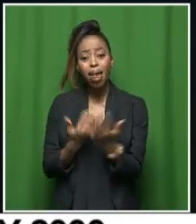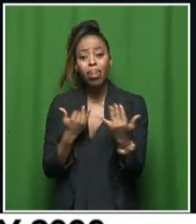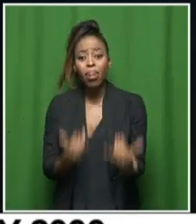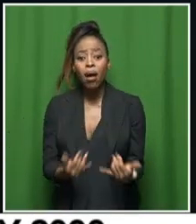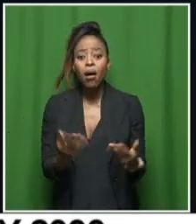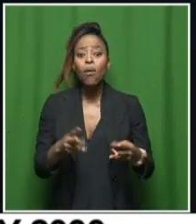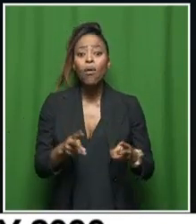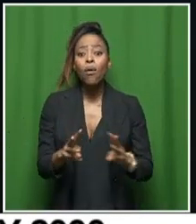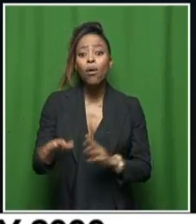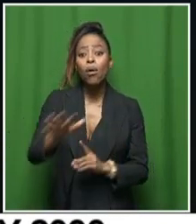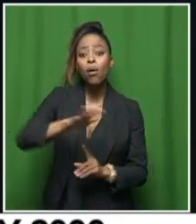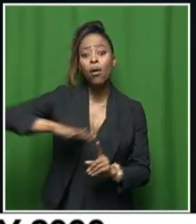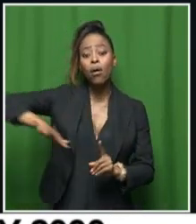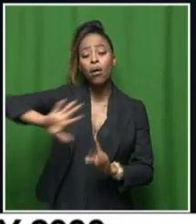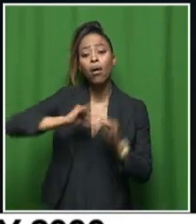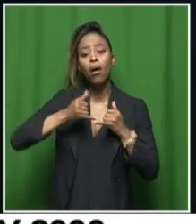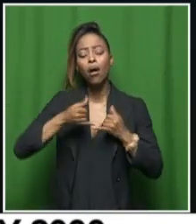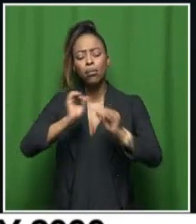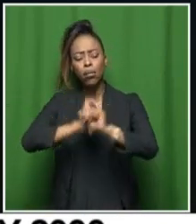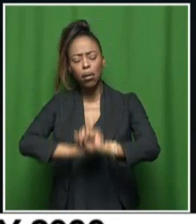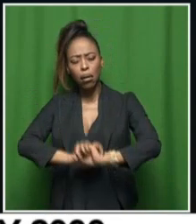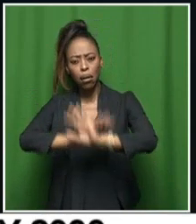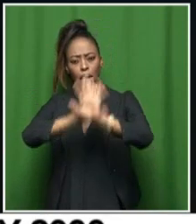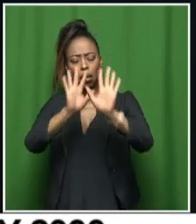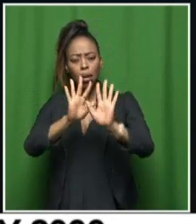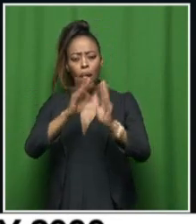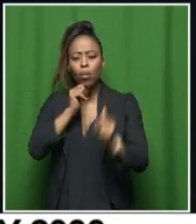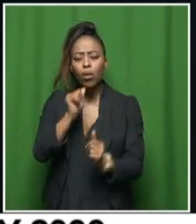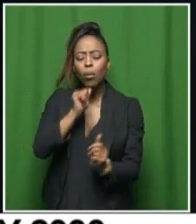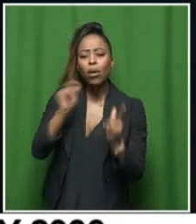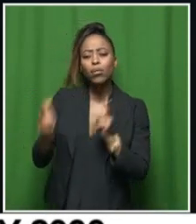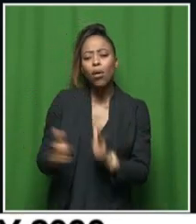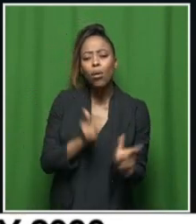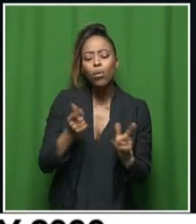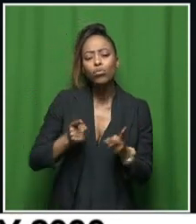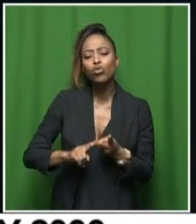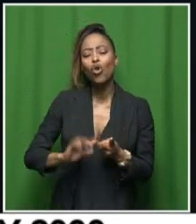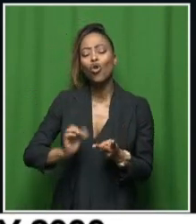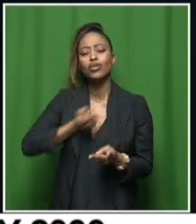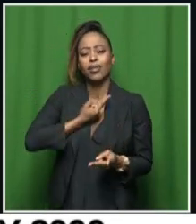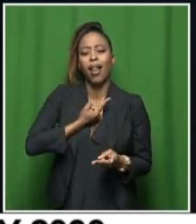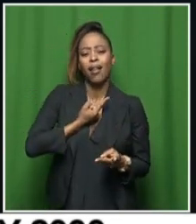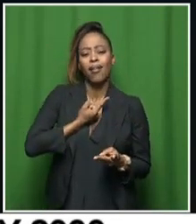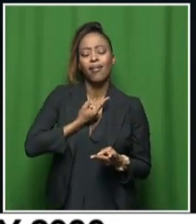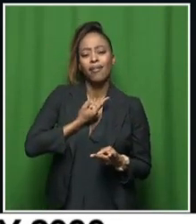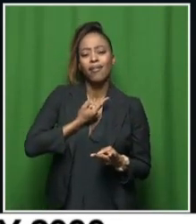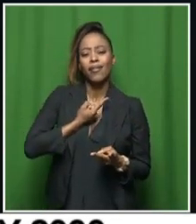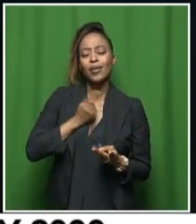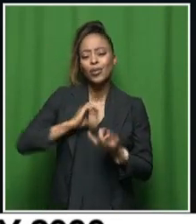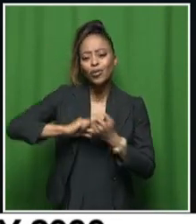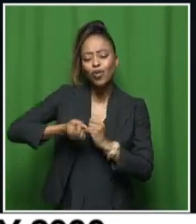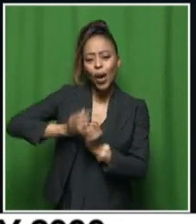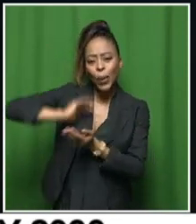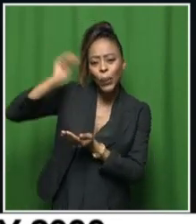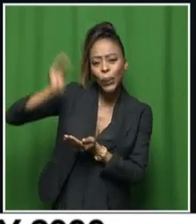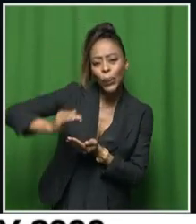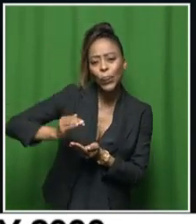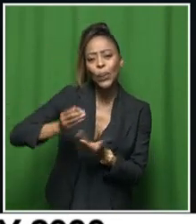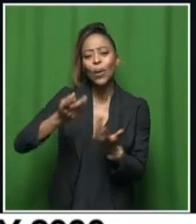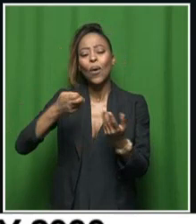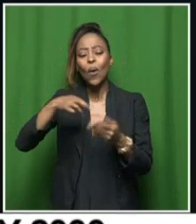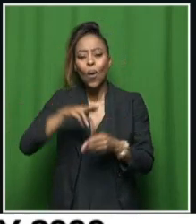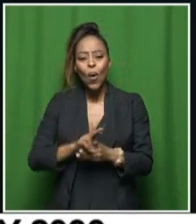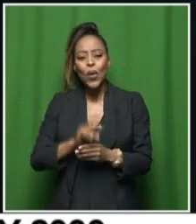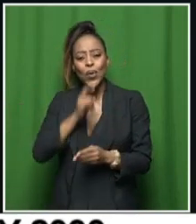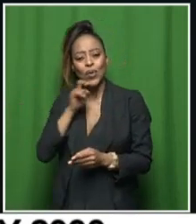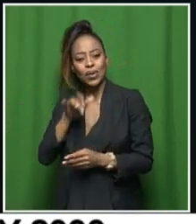your baseline is really clear, whether it be logistics, whether it be your own emissions, whether it is part of your entire value